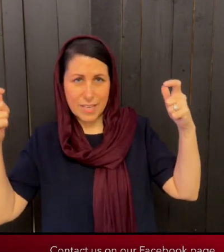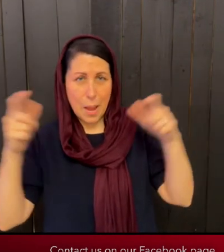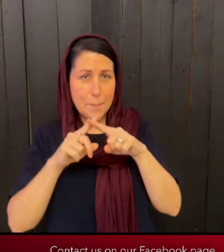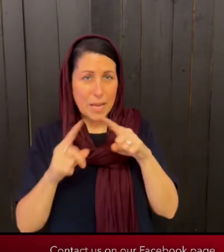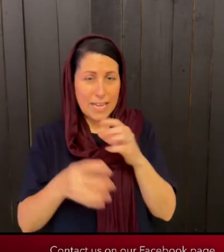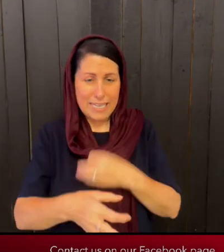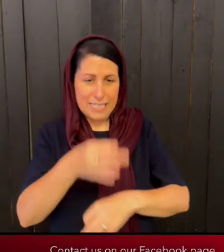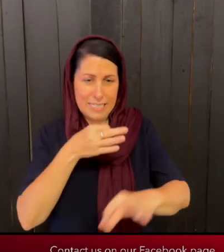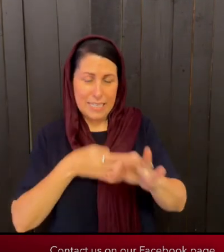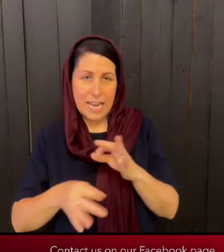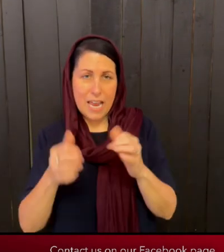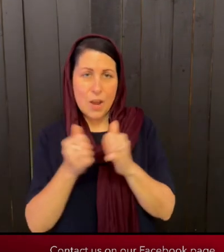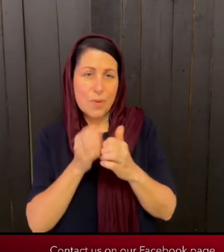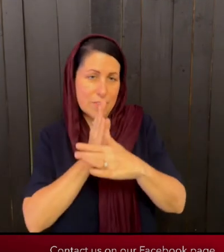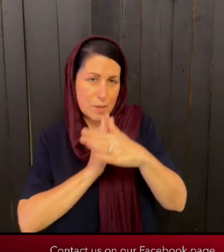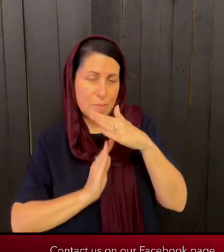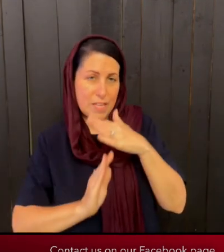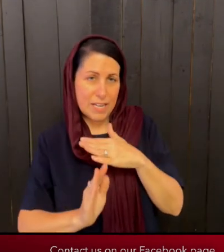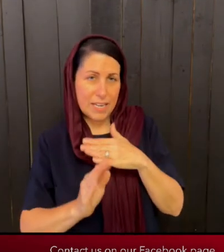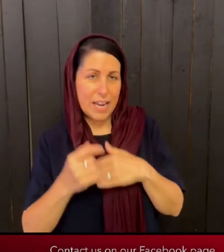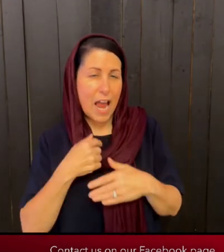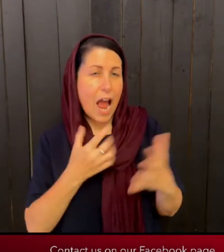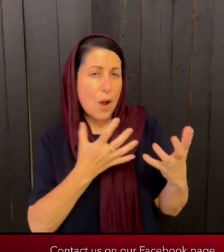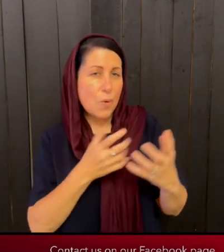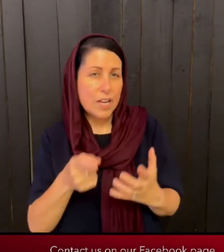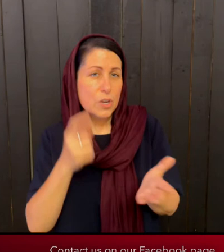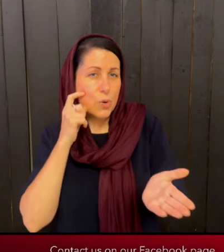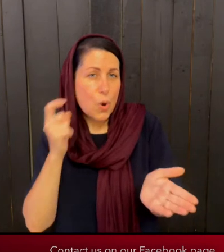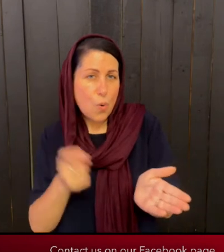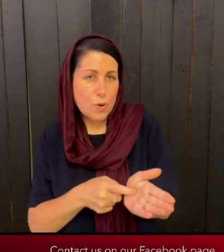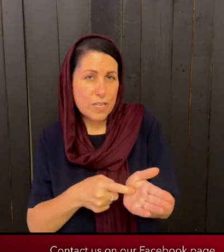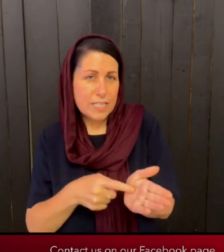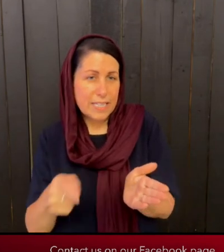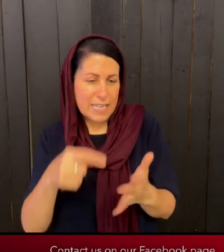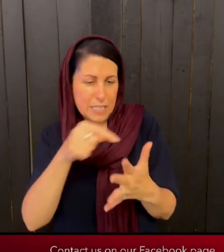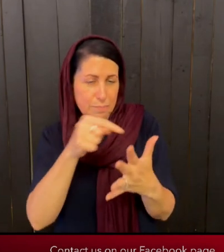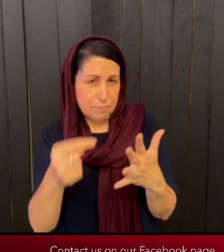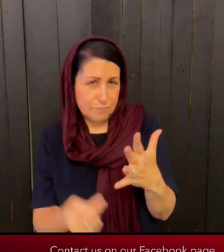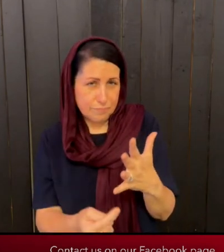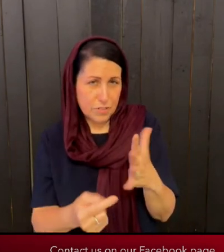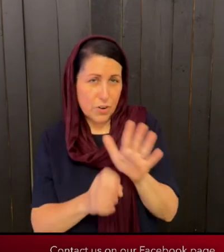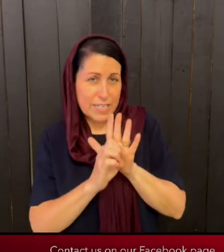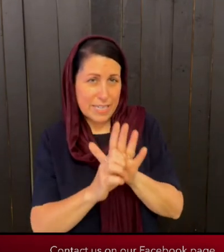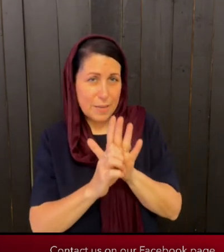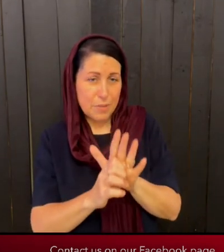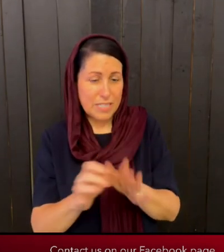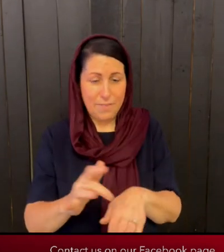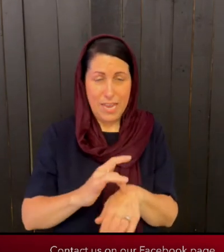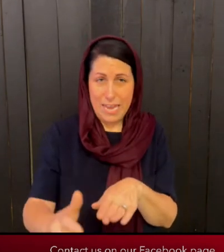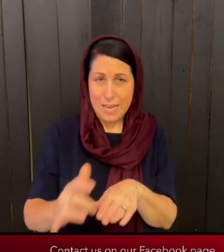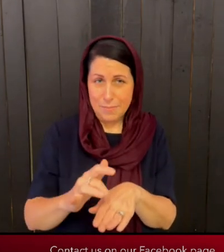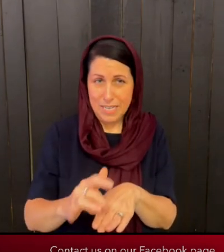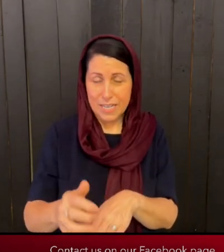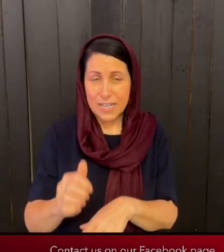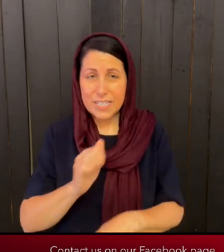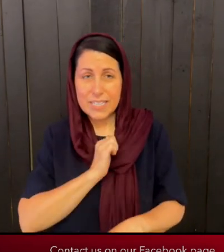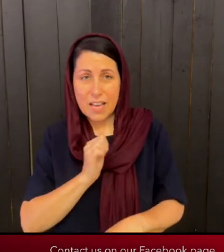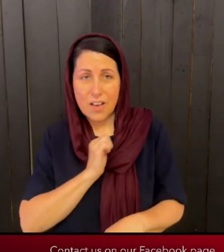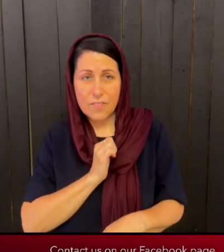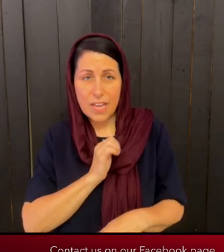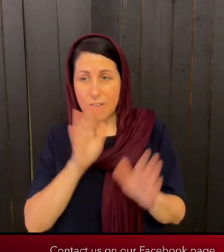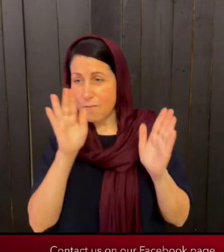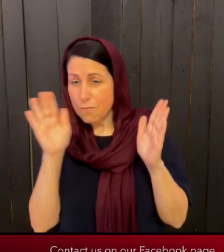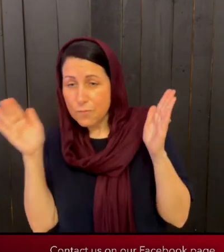notice, these are some of the traits, I think, of being empty of ourself and being focused on others, not